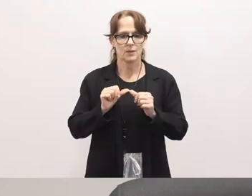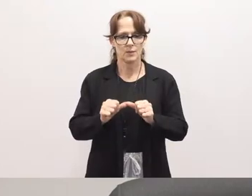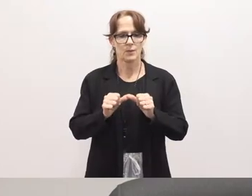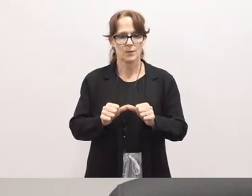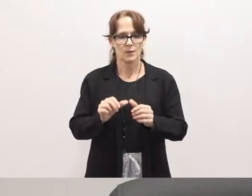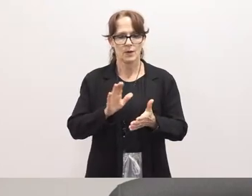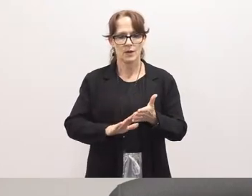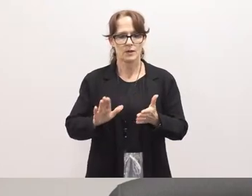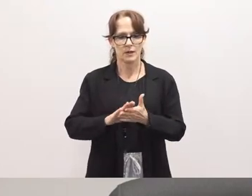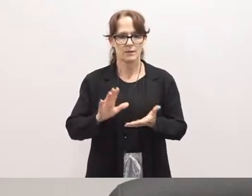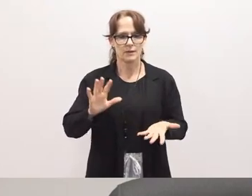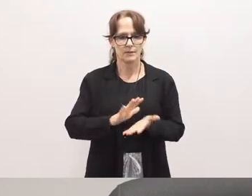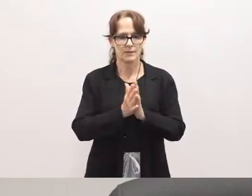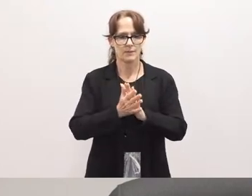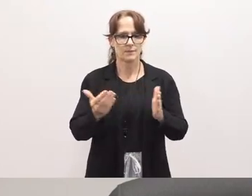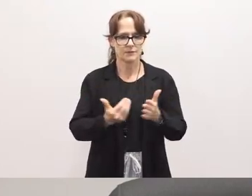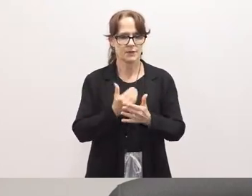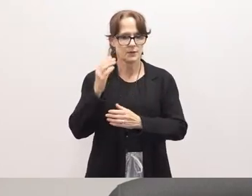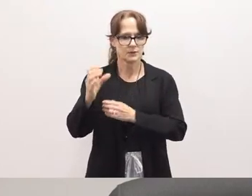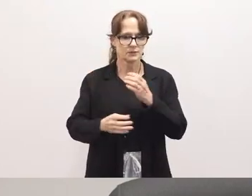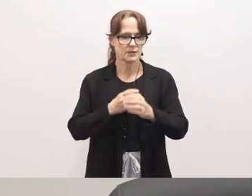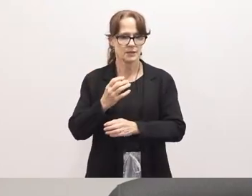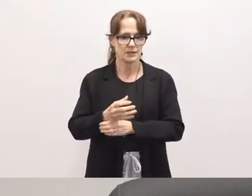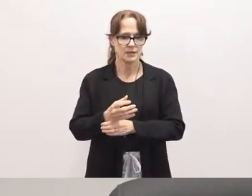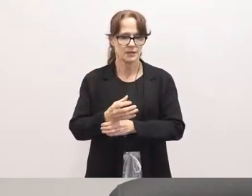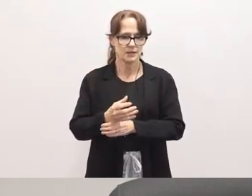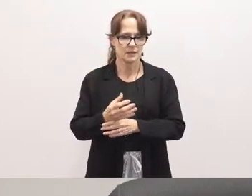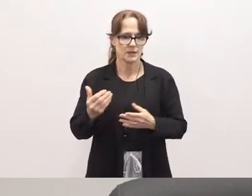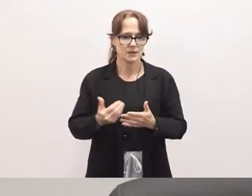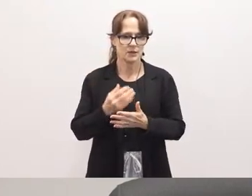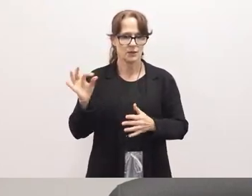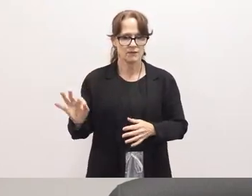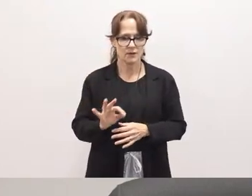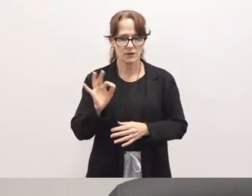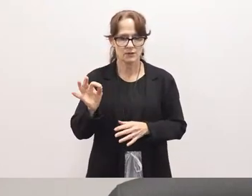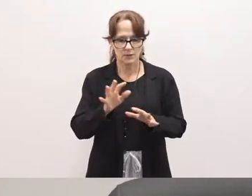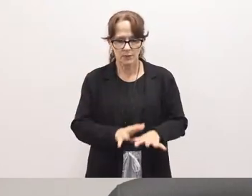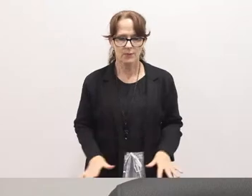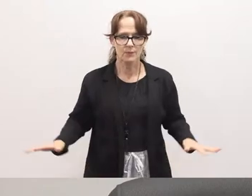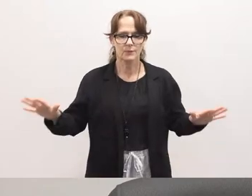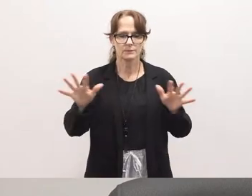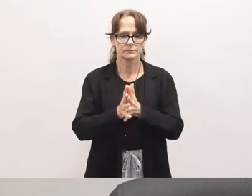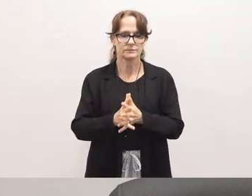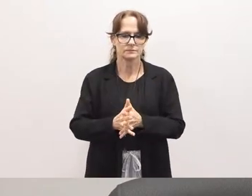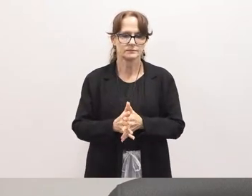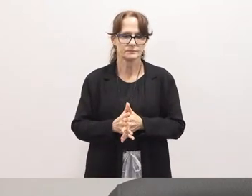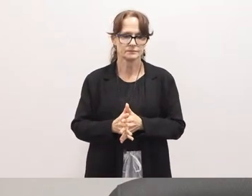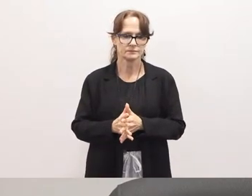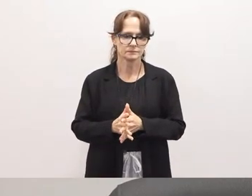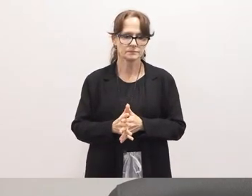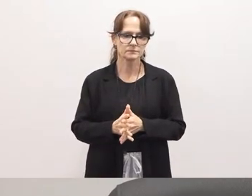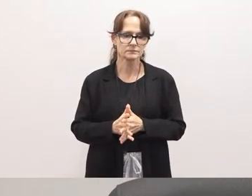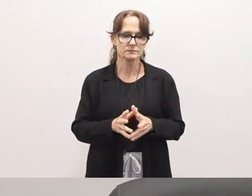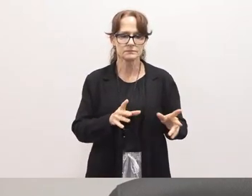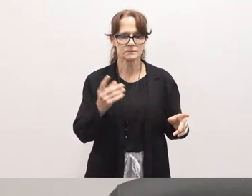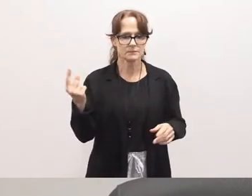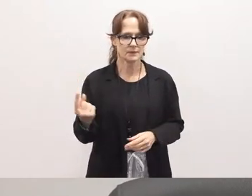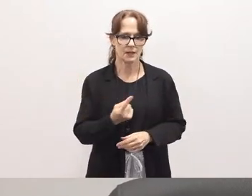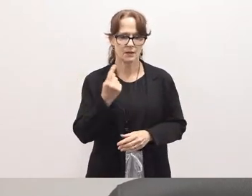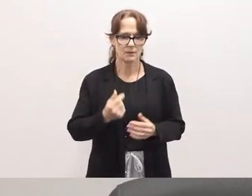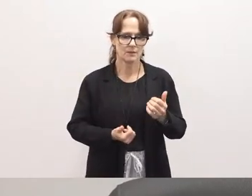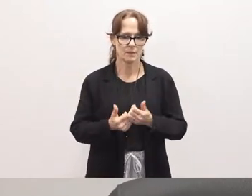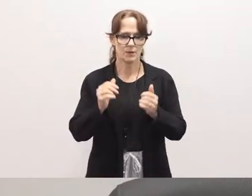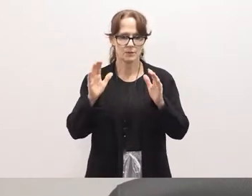campuses into the new century with new furniture throughout, and as always, the